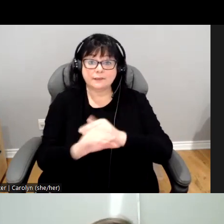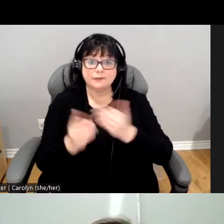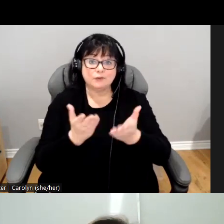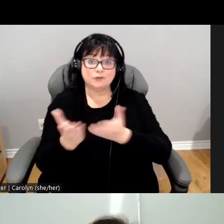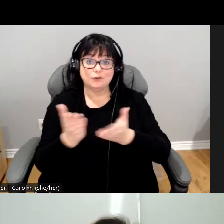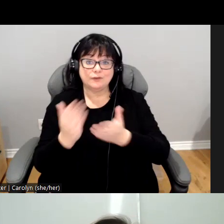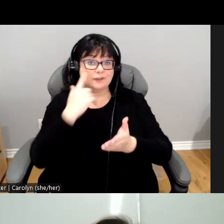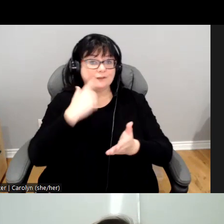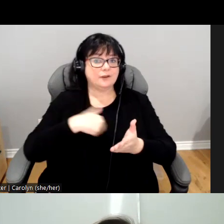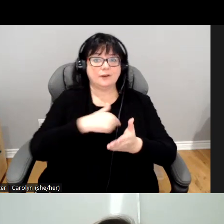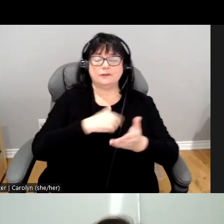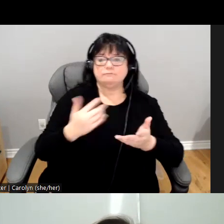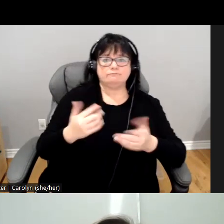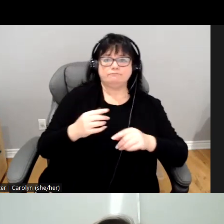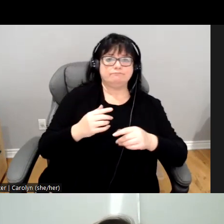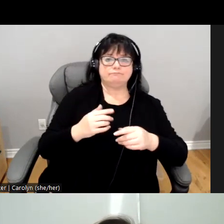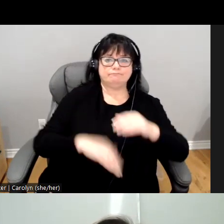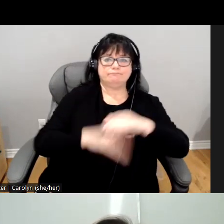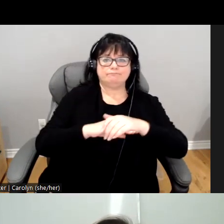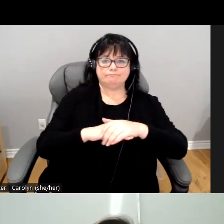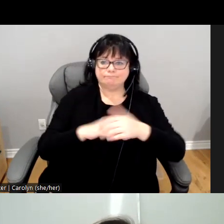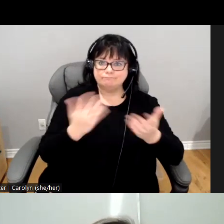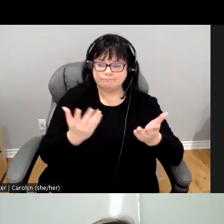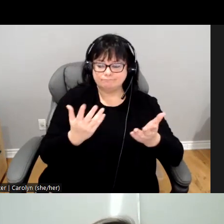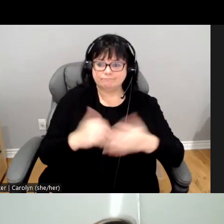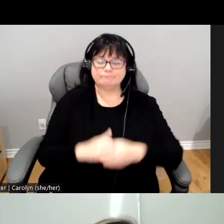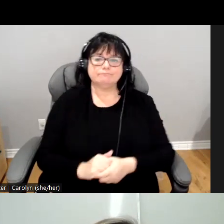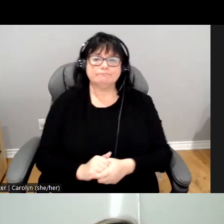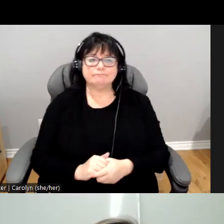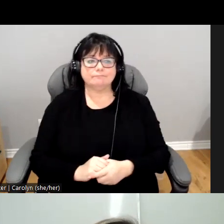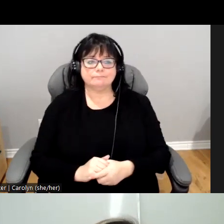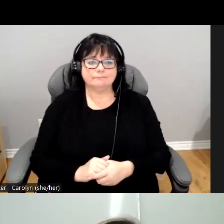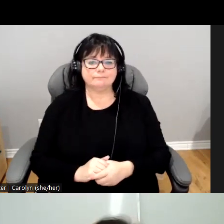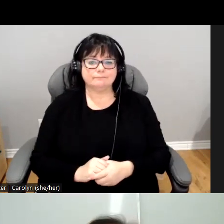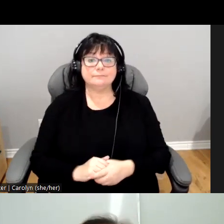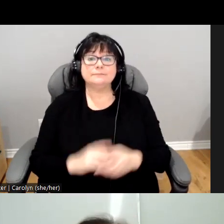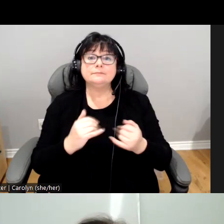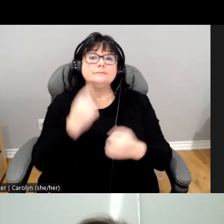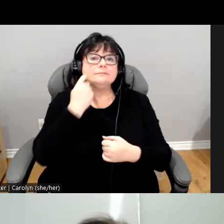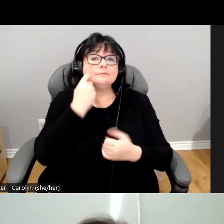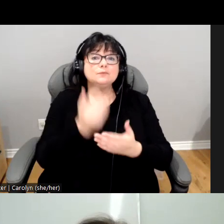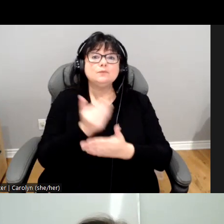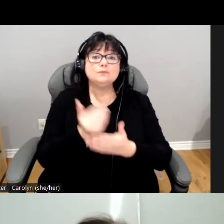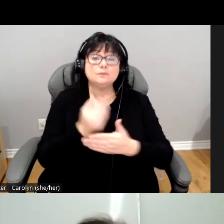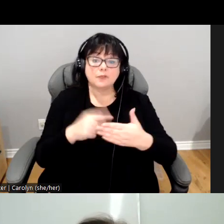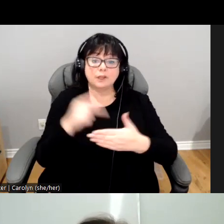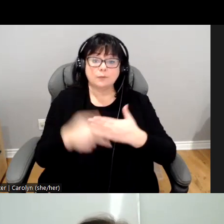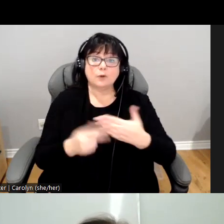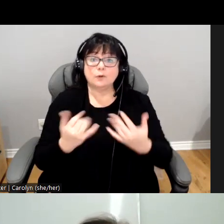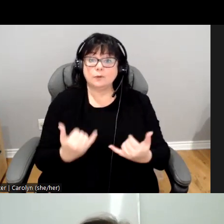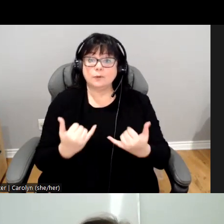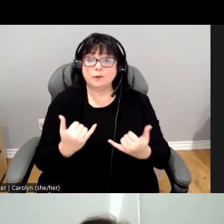handle. In the newer iterations of what we're delivering, we've actually moved